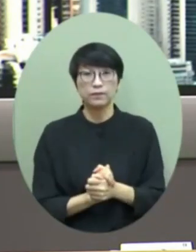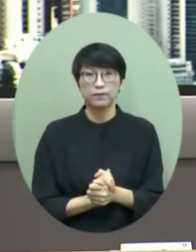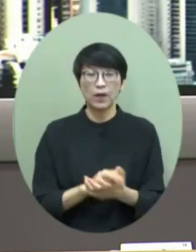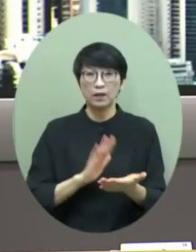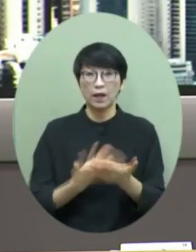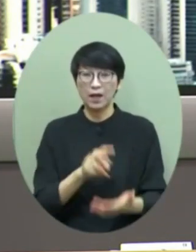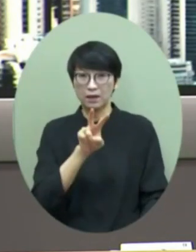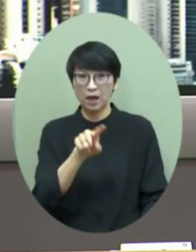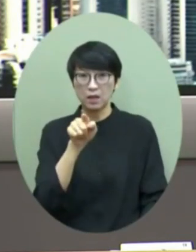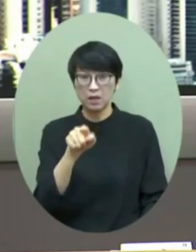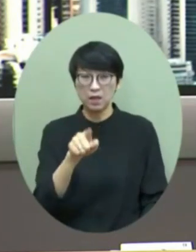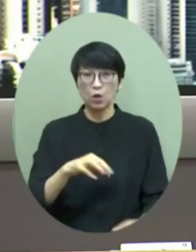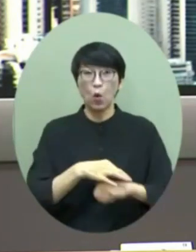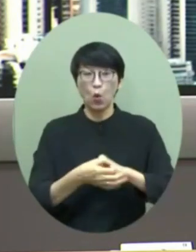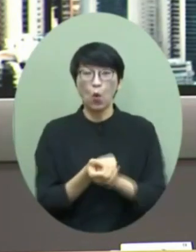complicated,